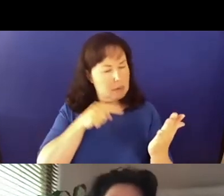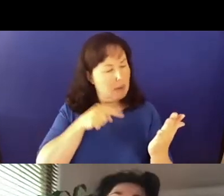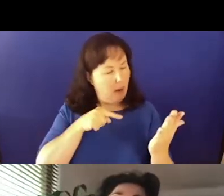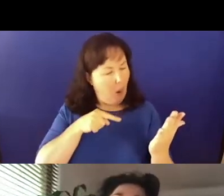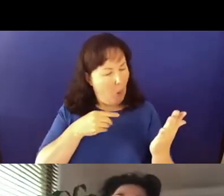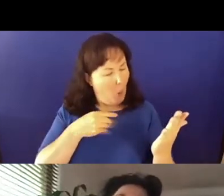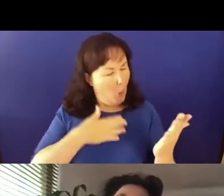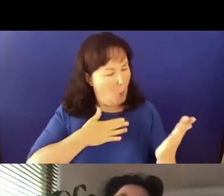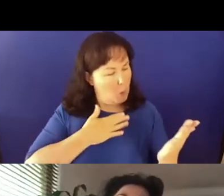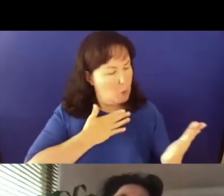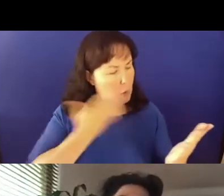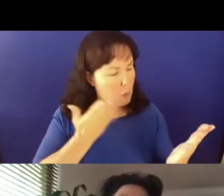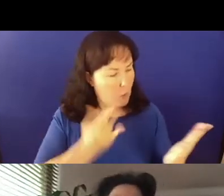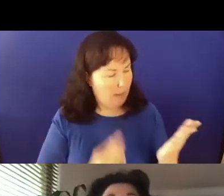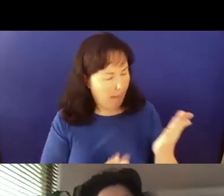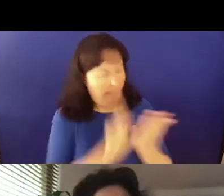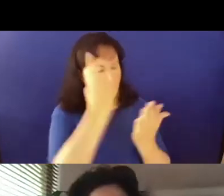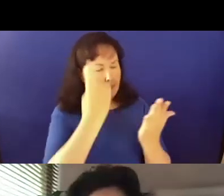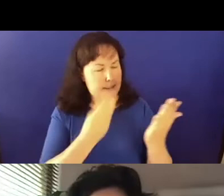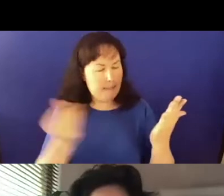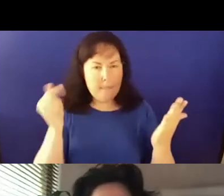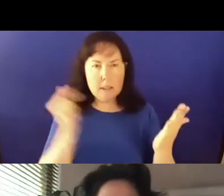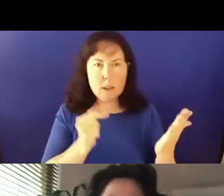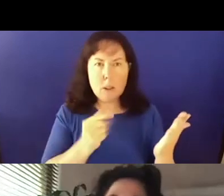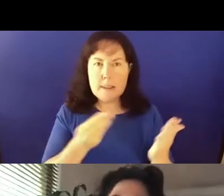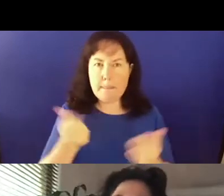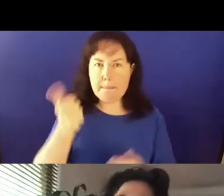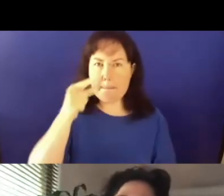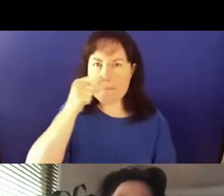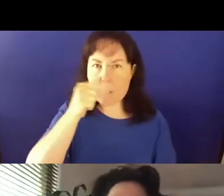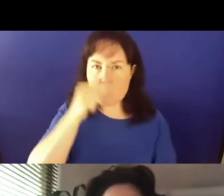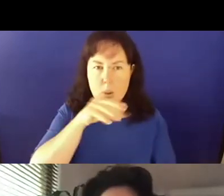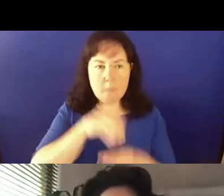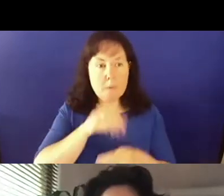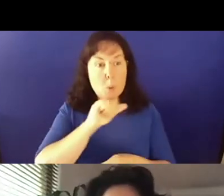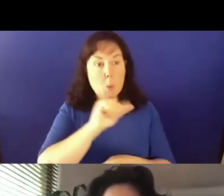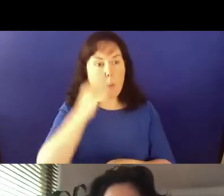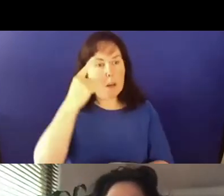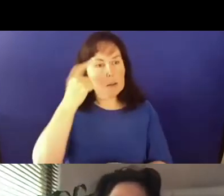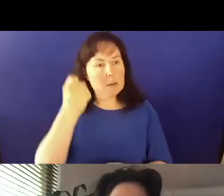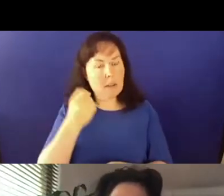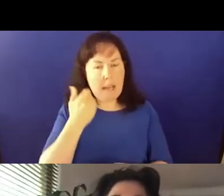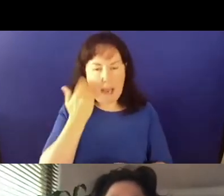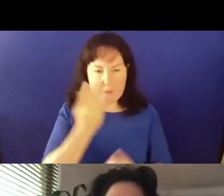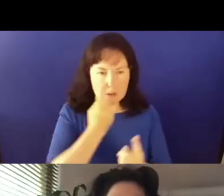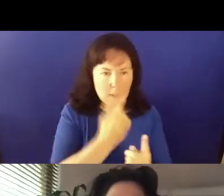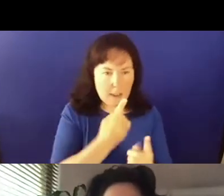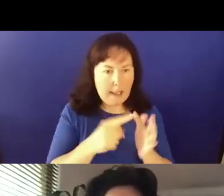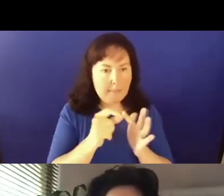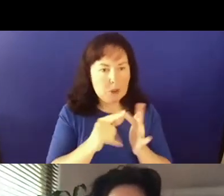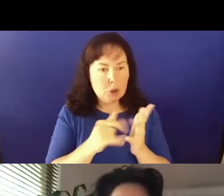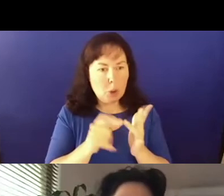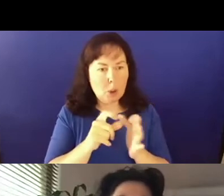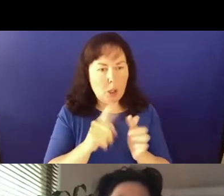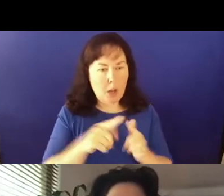stories? Is there always the potential within your idea for every episode to give us a question or a